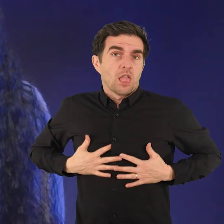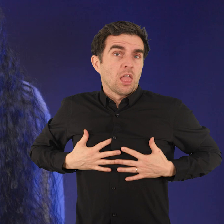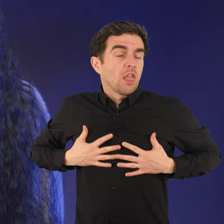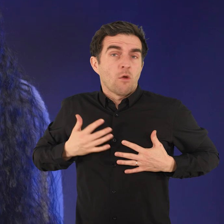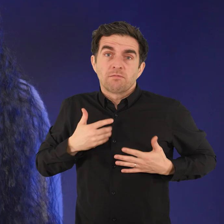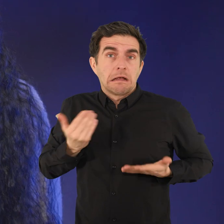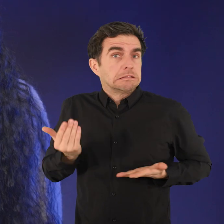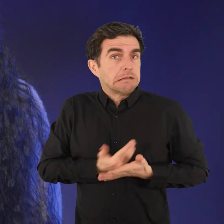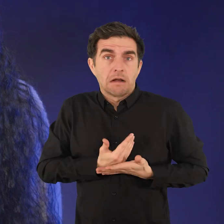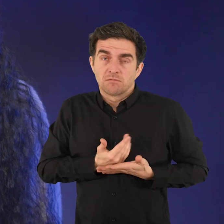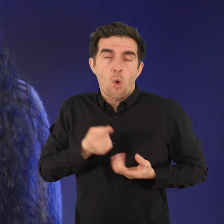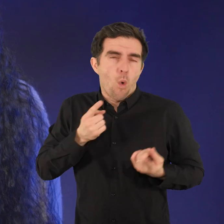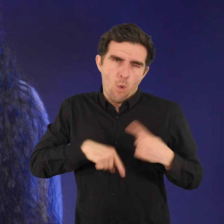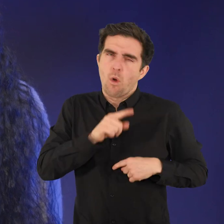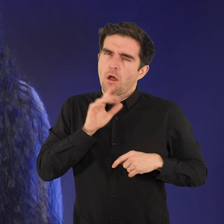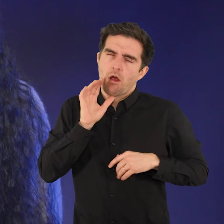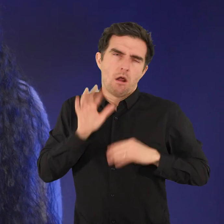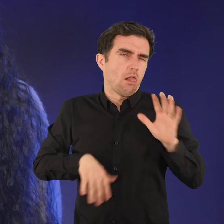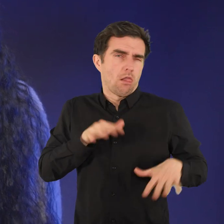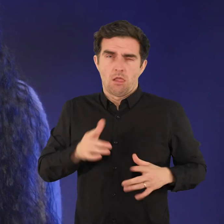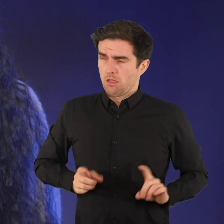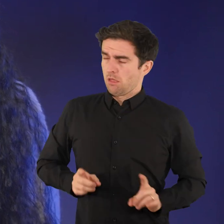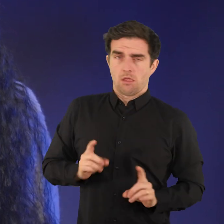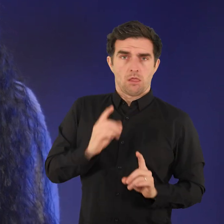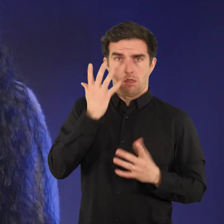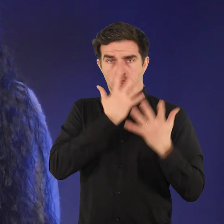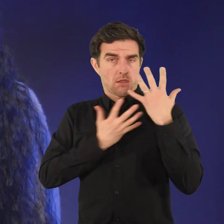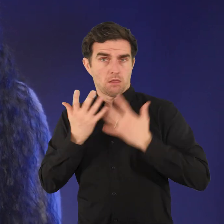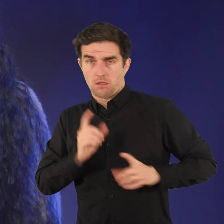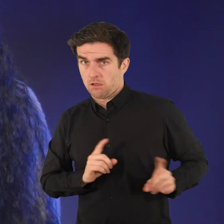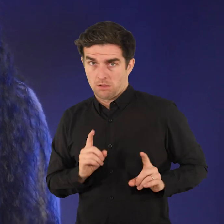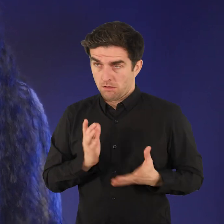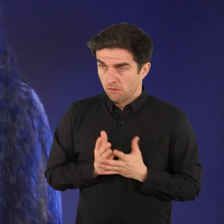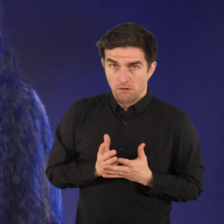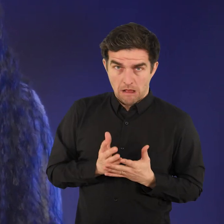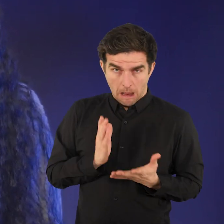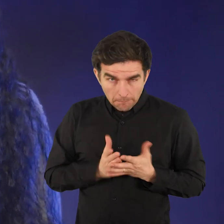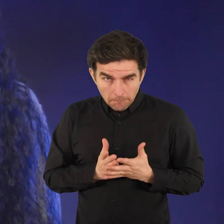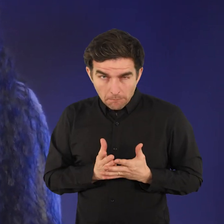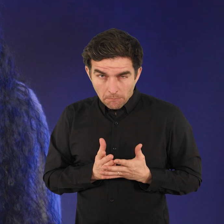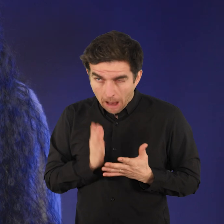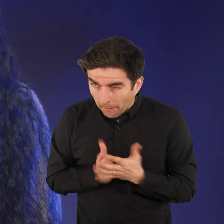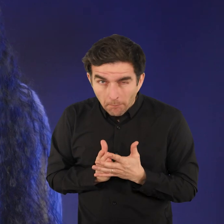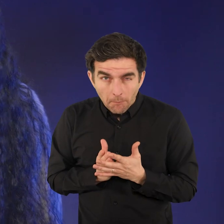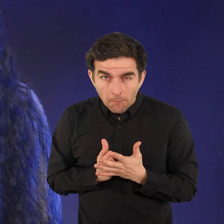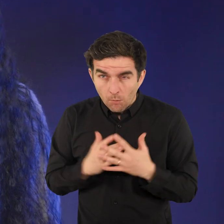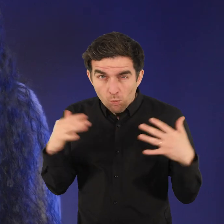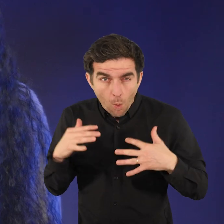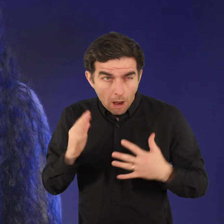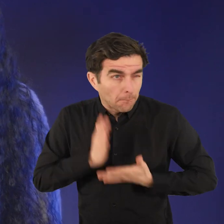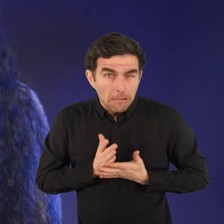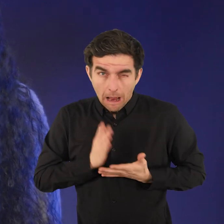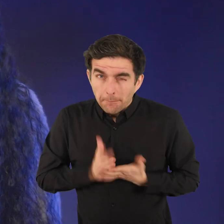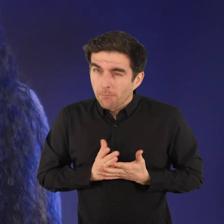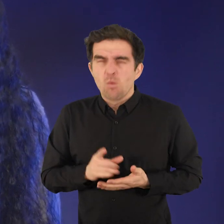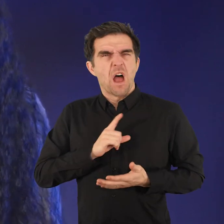has started, we all had very mixed feelings, because at the beginning it was really hard to believe that this kind of horrible